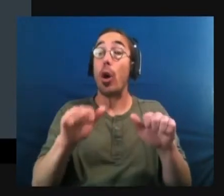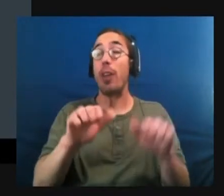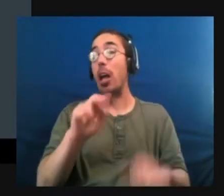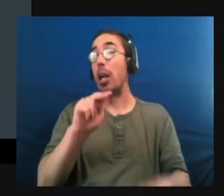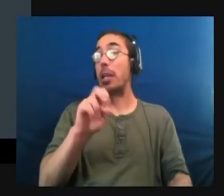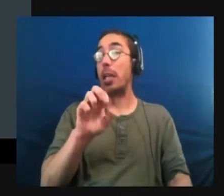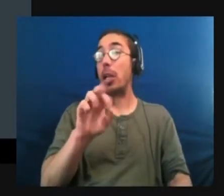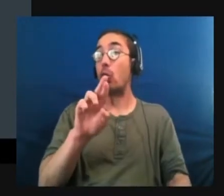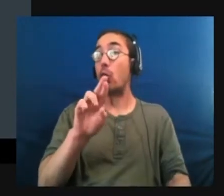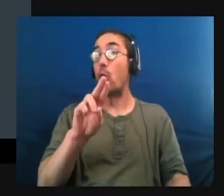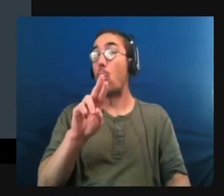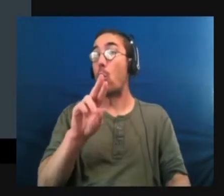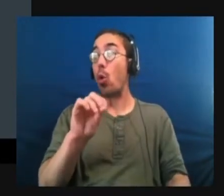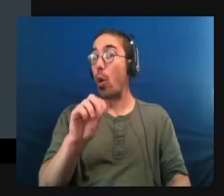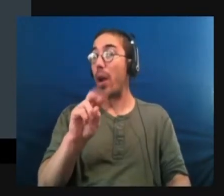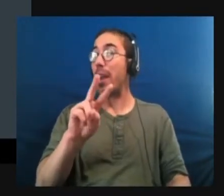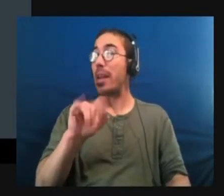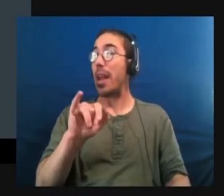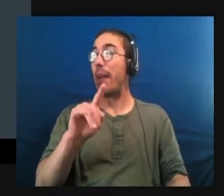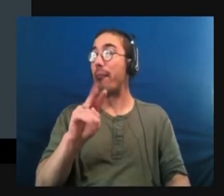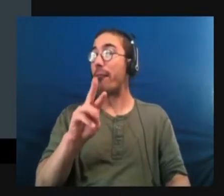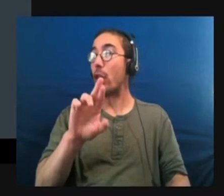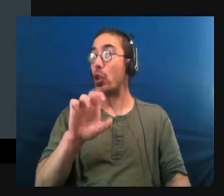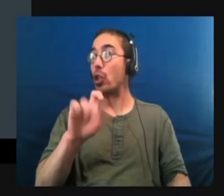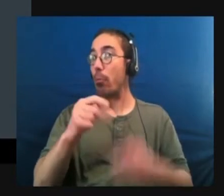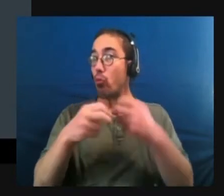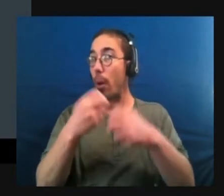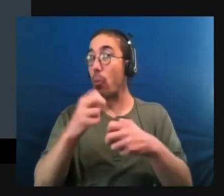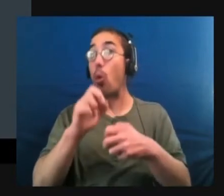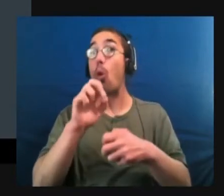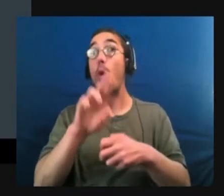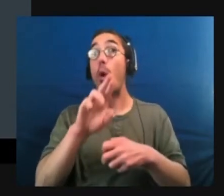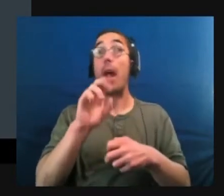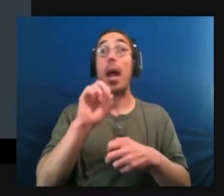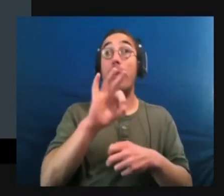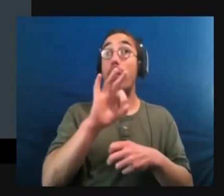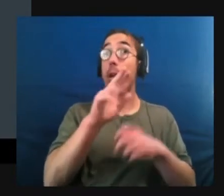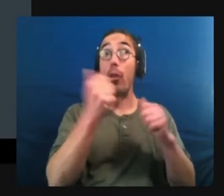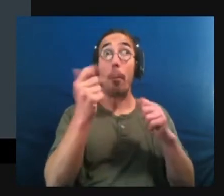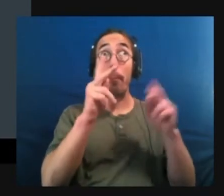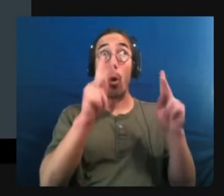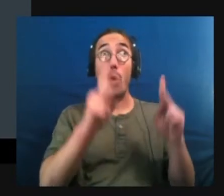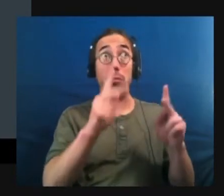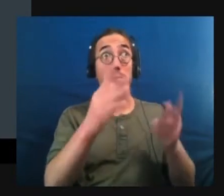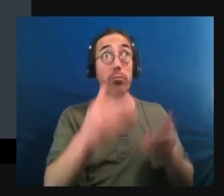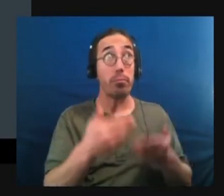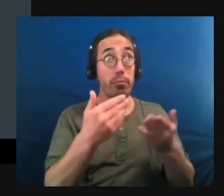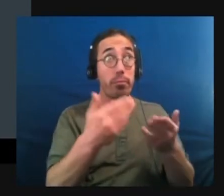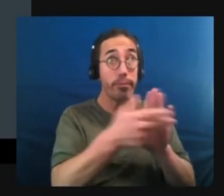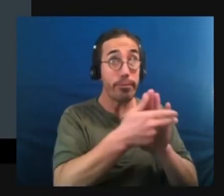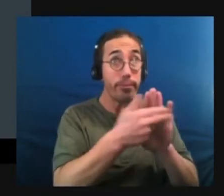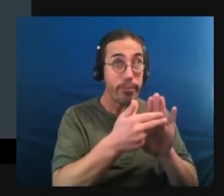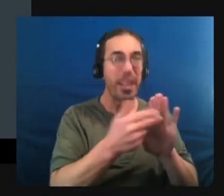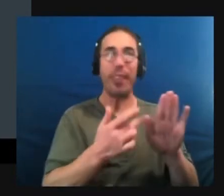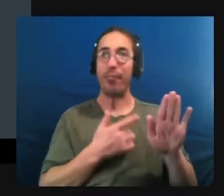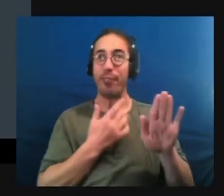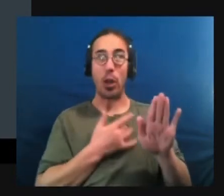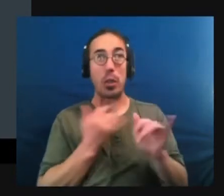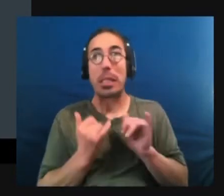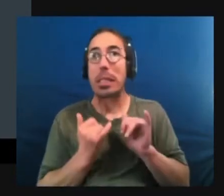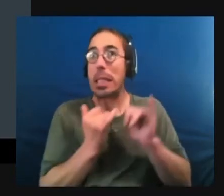diagnosis after their children or somebody else close in their life receives their diagnosis, because